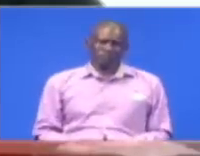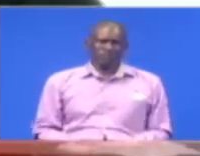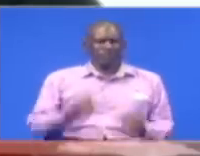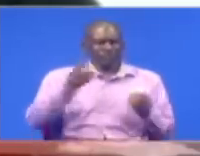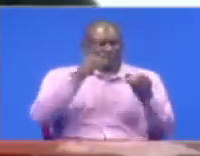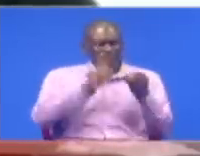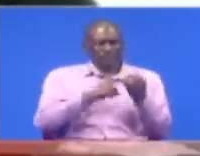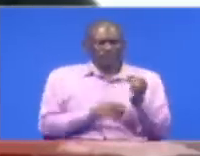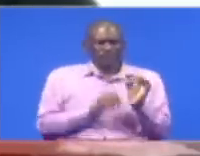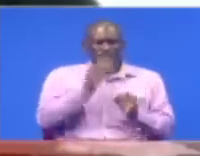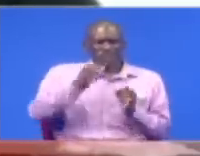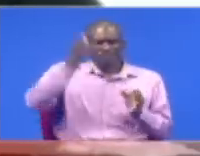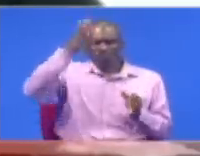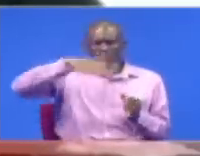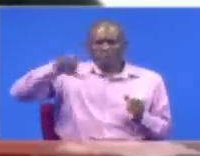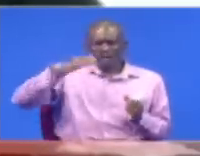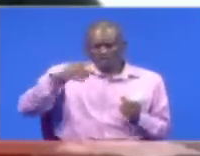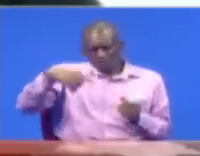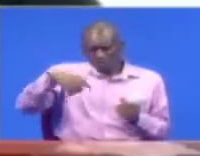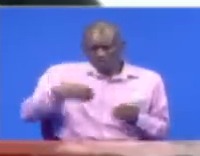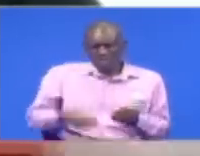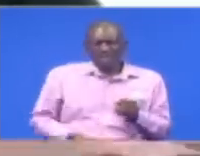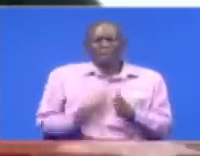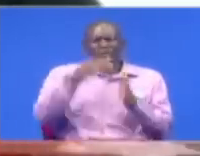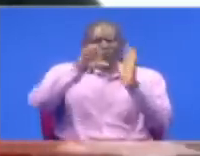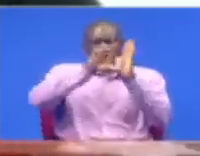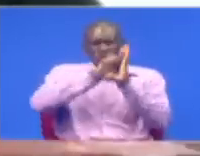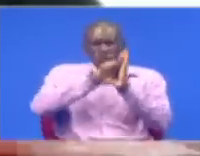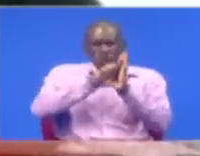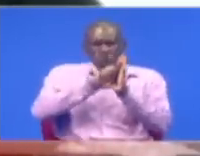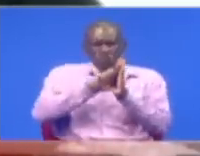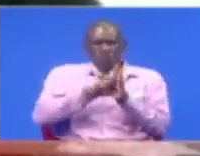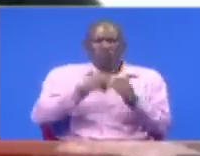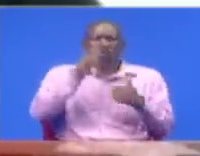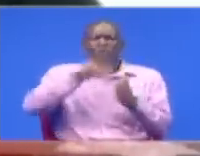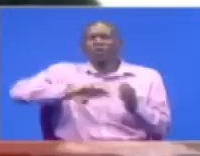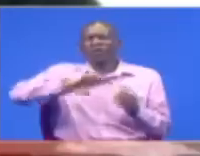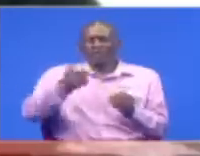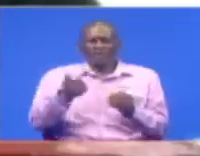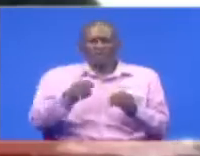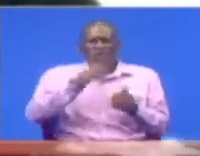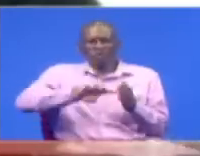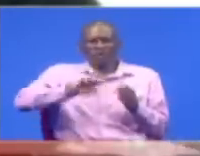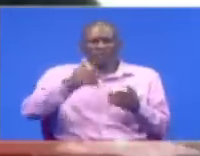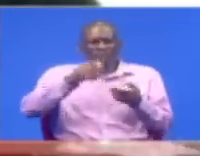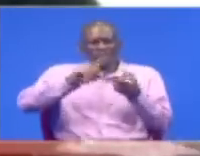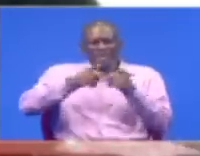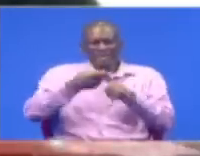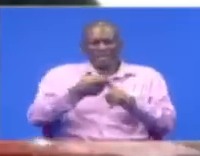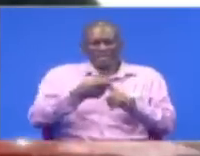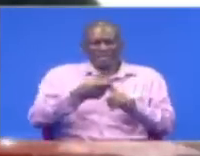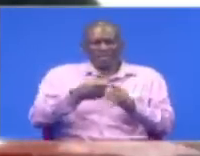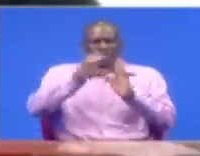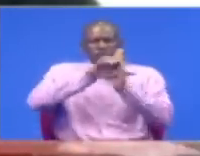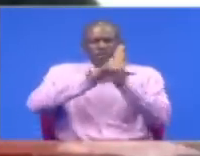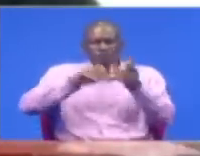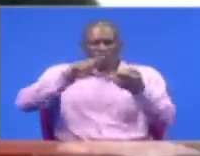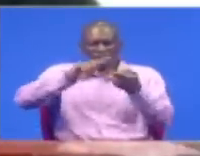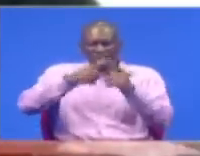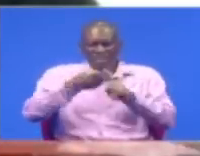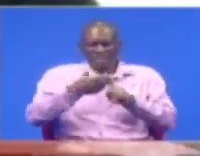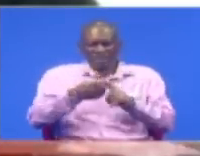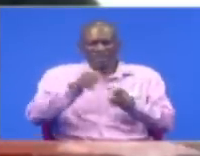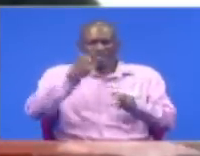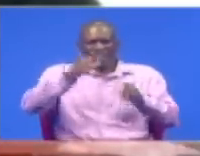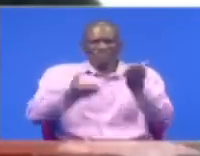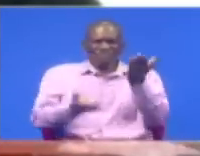First, if Parliament passes a law, what are the kind of standards, constitutional standards,